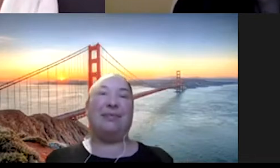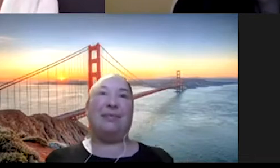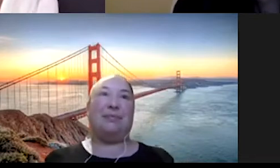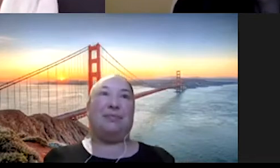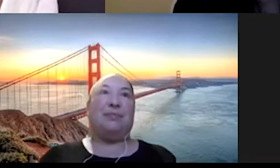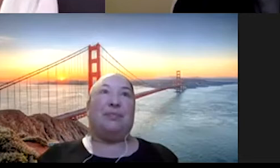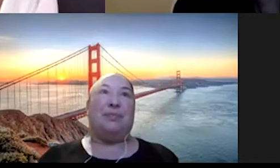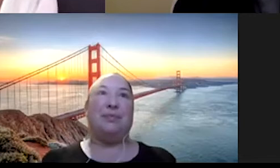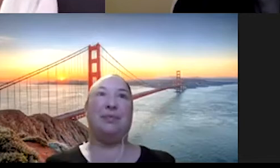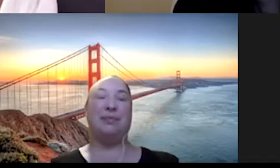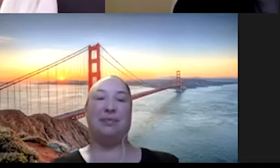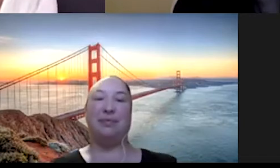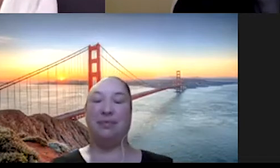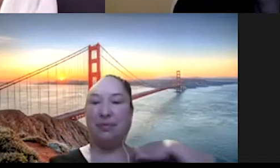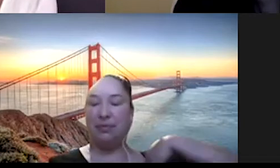or just unmute yourself.